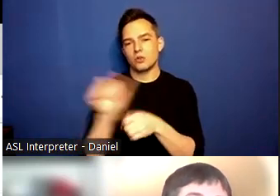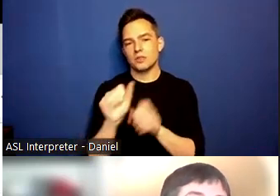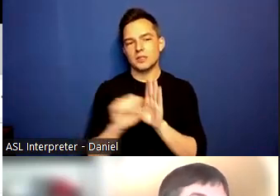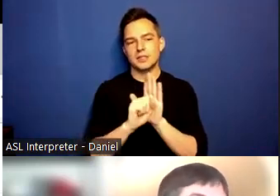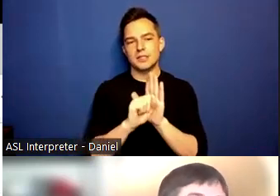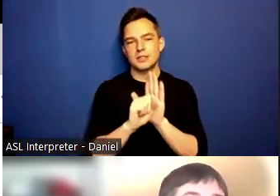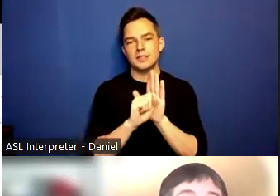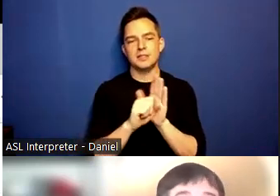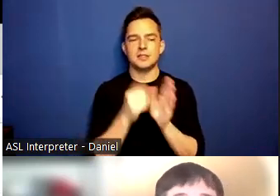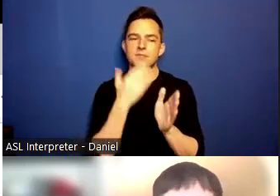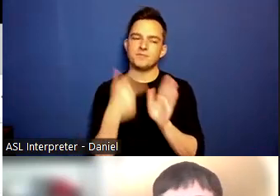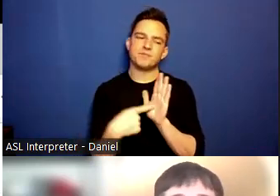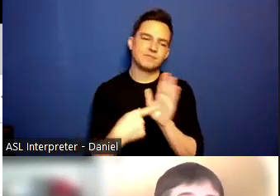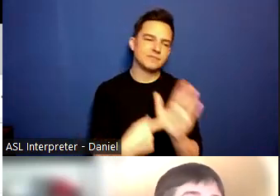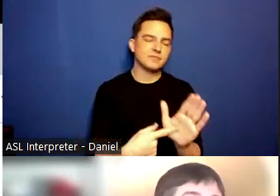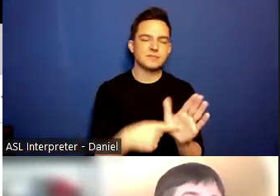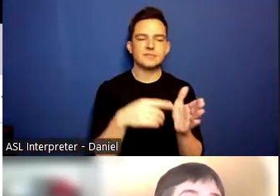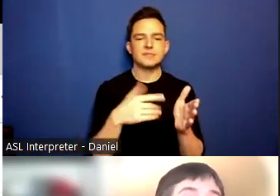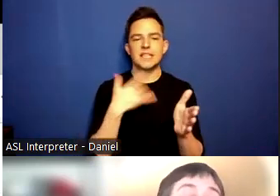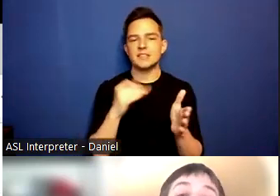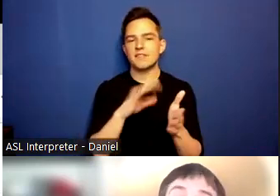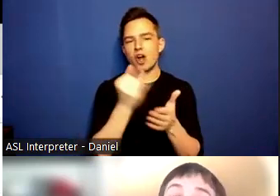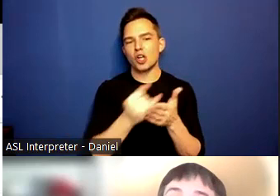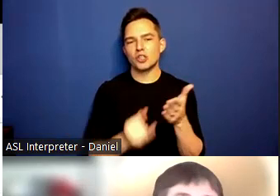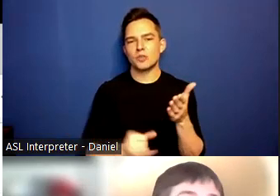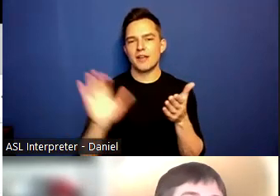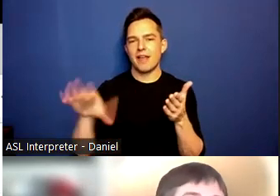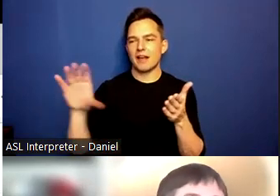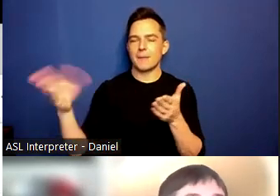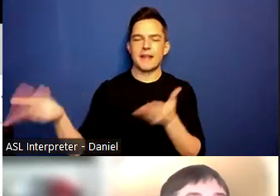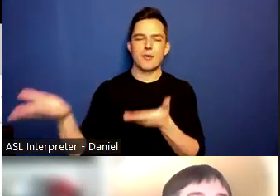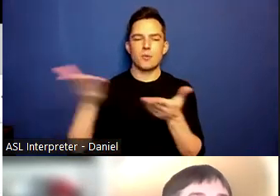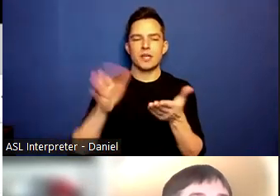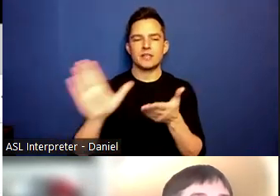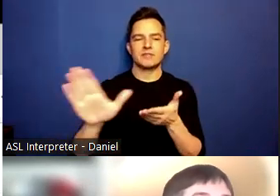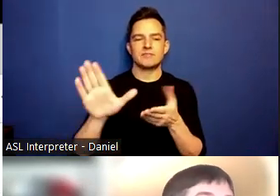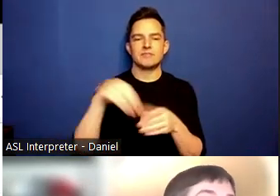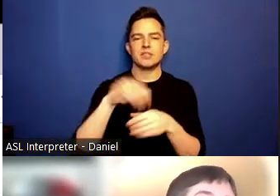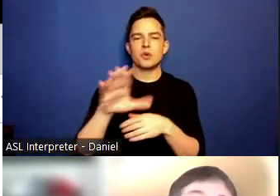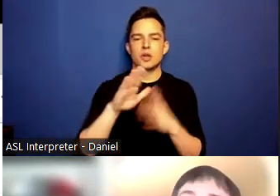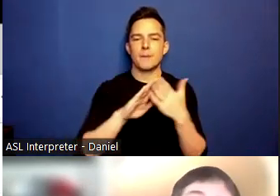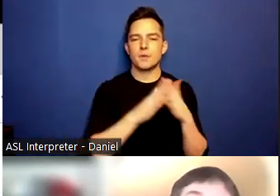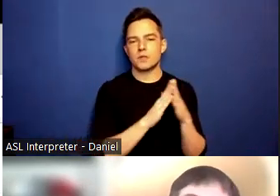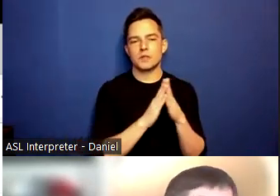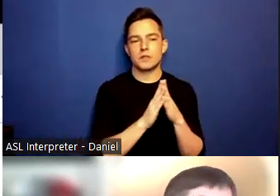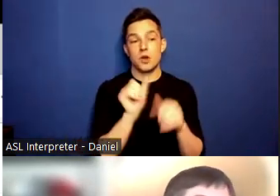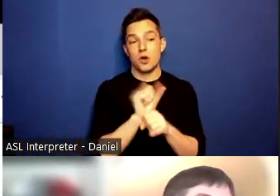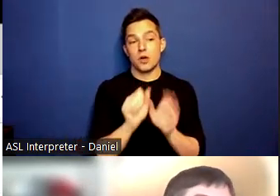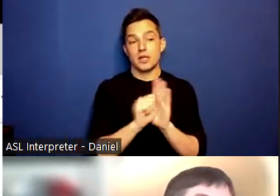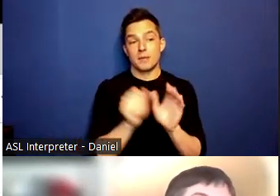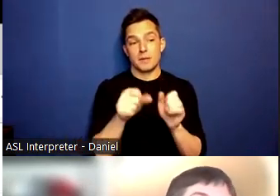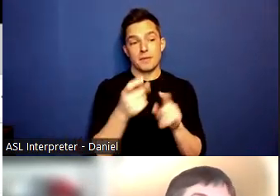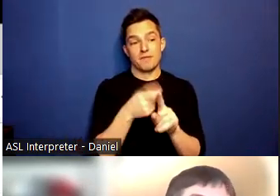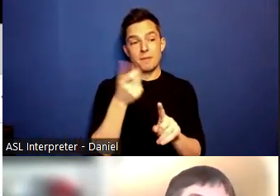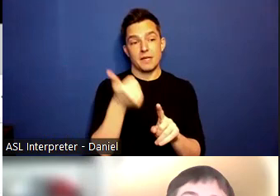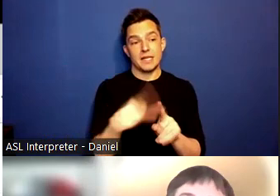best displays the type of artistry that the company would bring to your community. The work samples can be from any